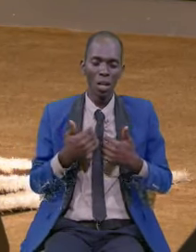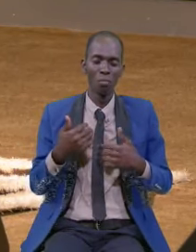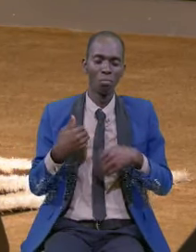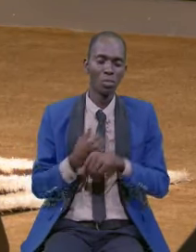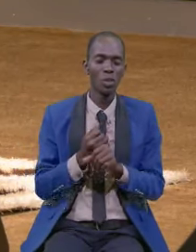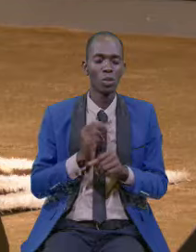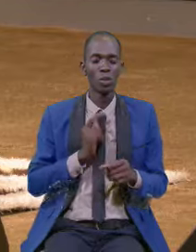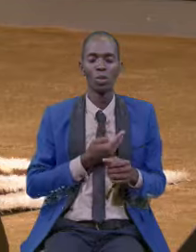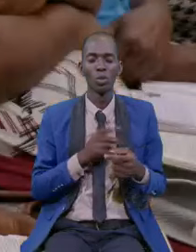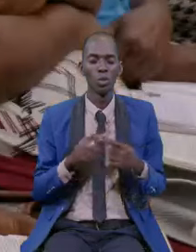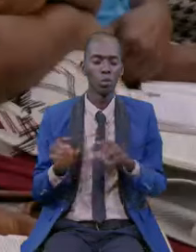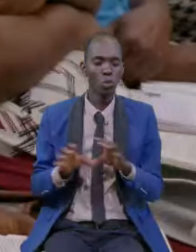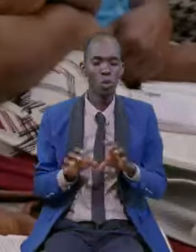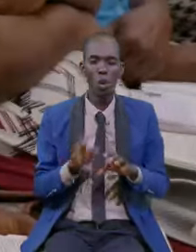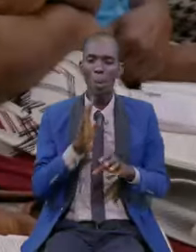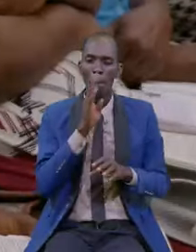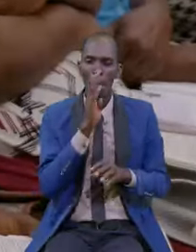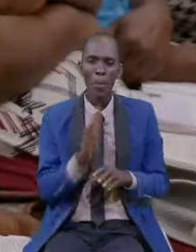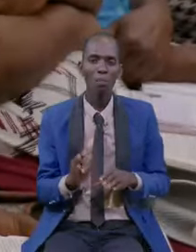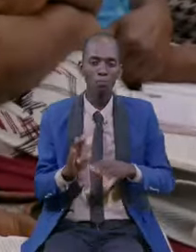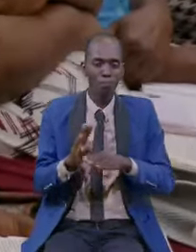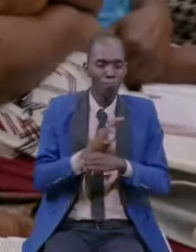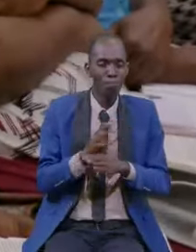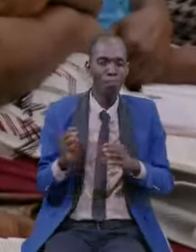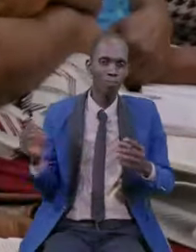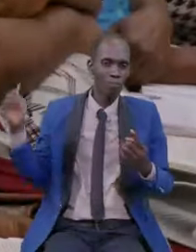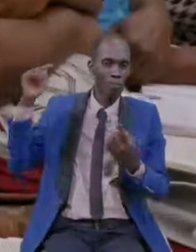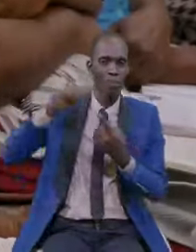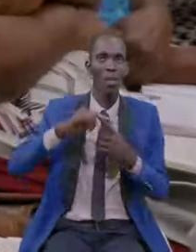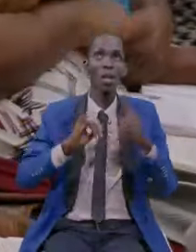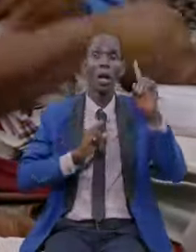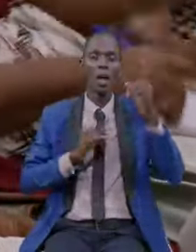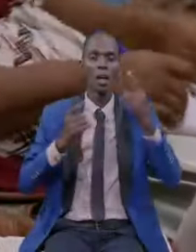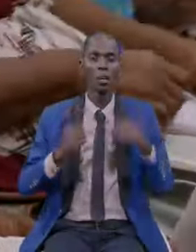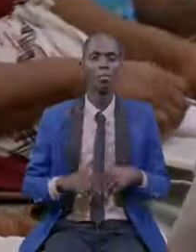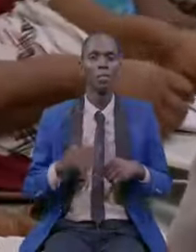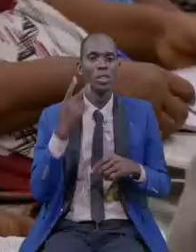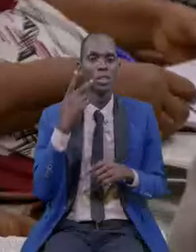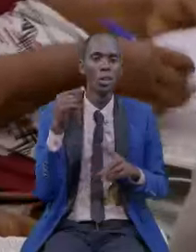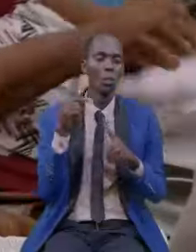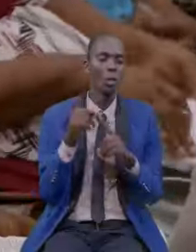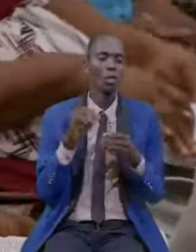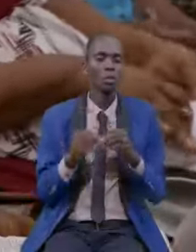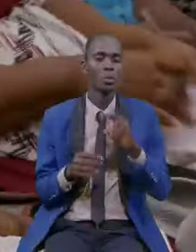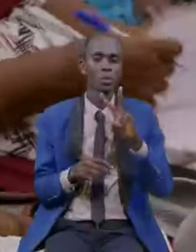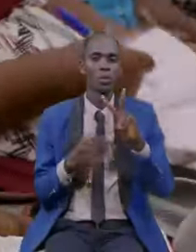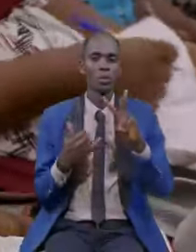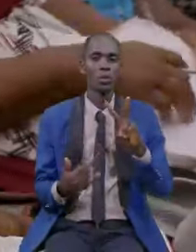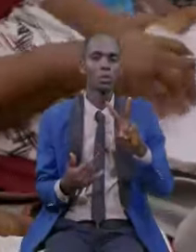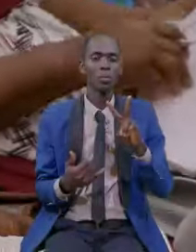Occupy till I come. Let's come to point number two now. Point number two,